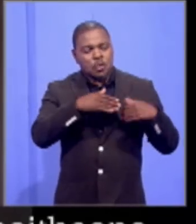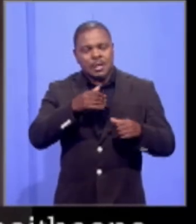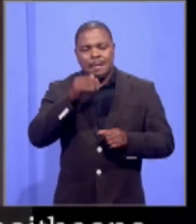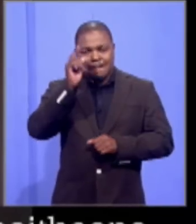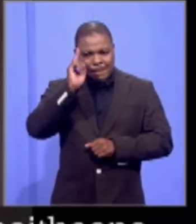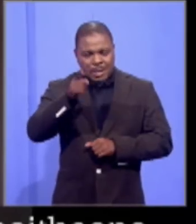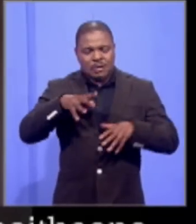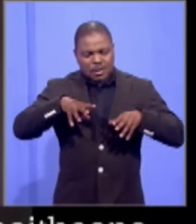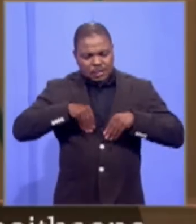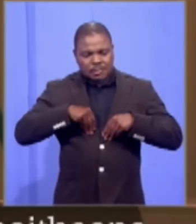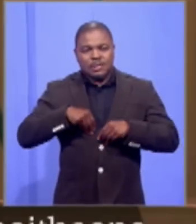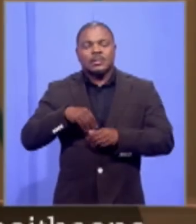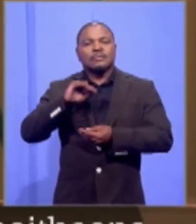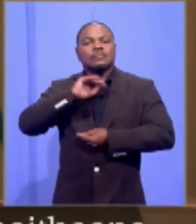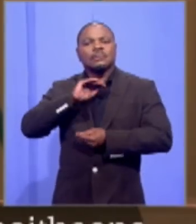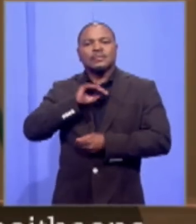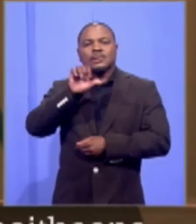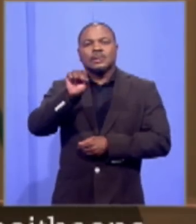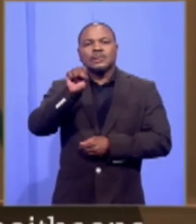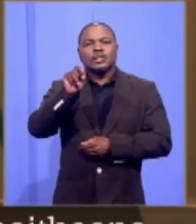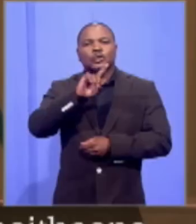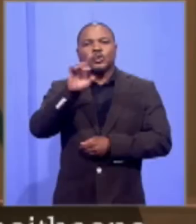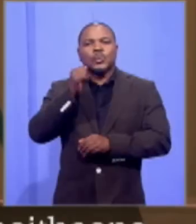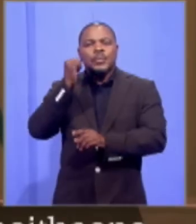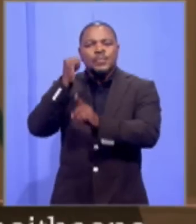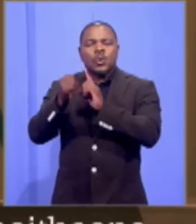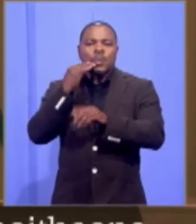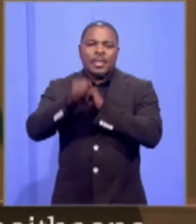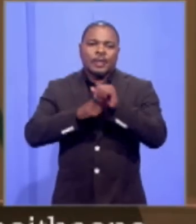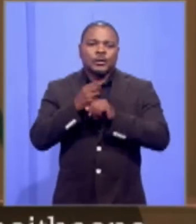ka 2014. The court rules that it was made